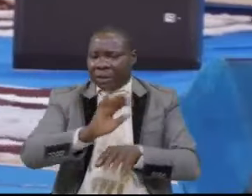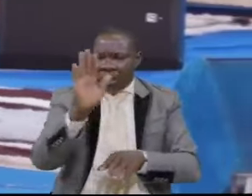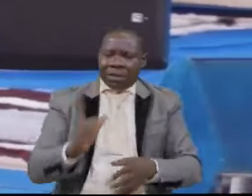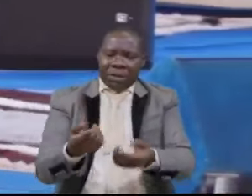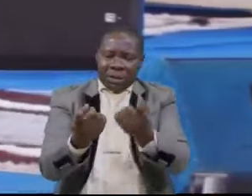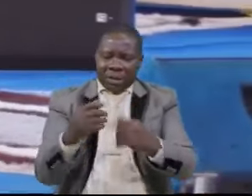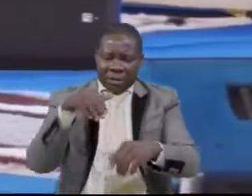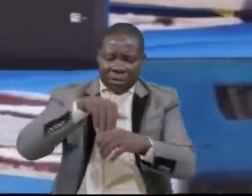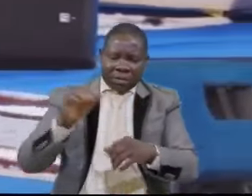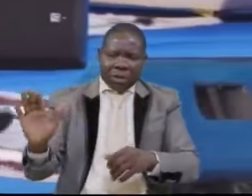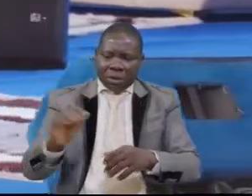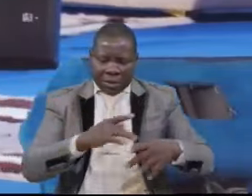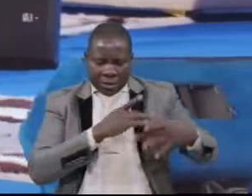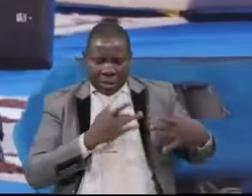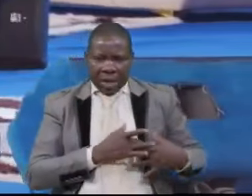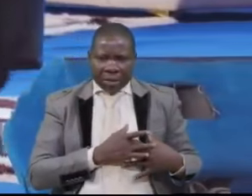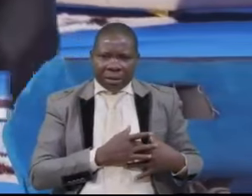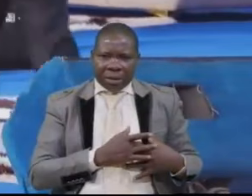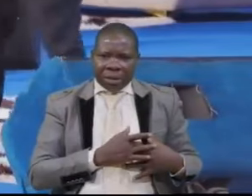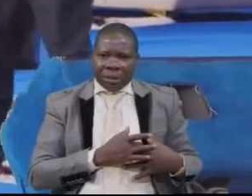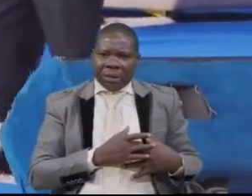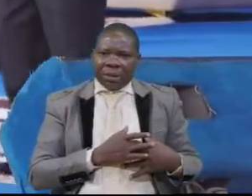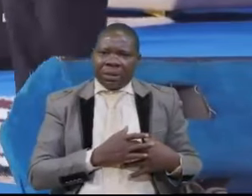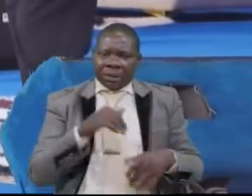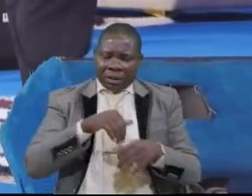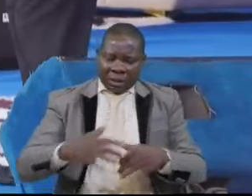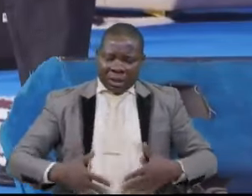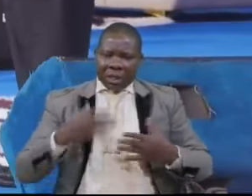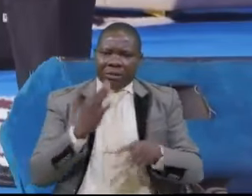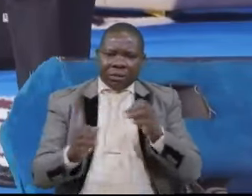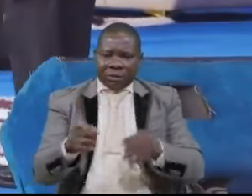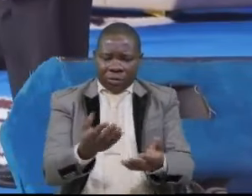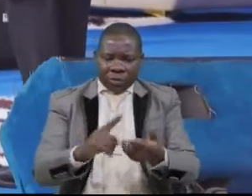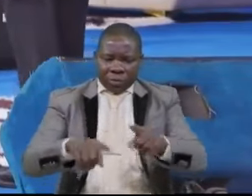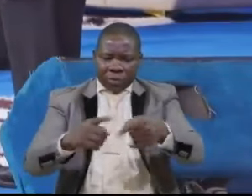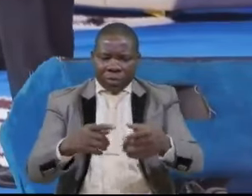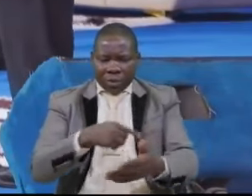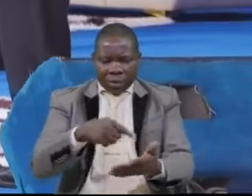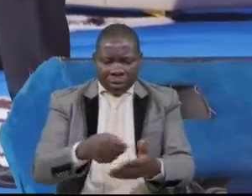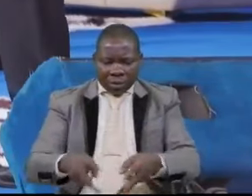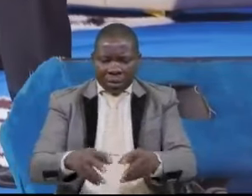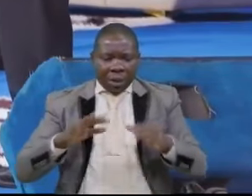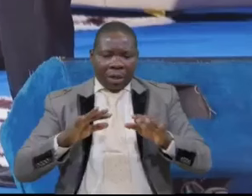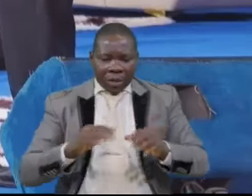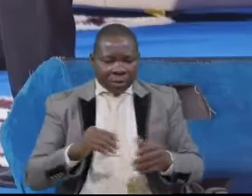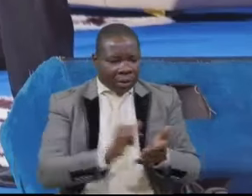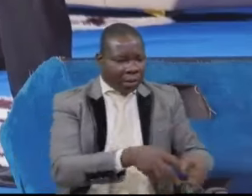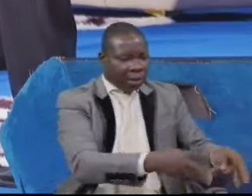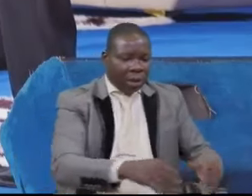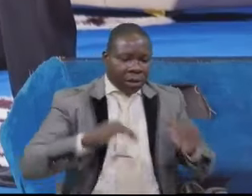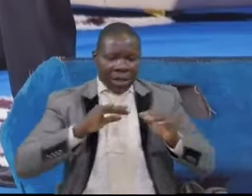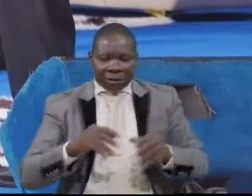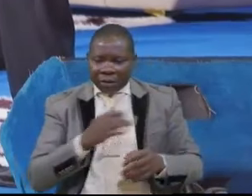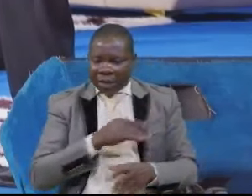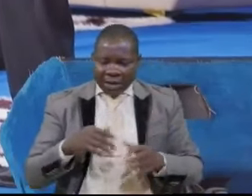know, in life, if you want to go this way, you're afraid. You want to go that way, you're afraid. And fear controls